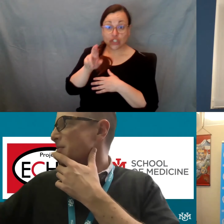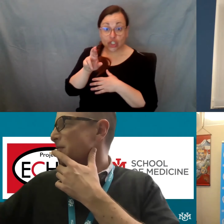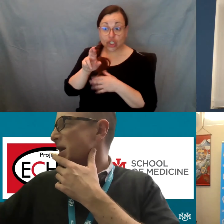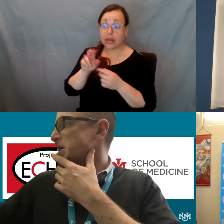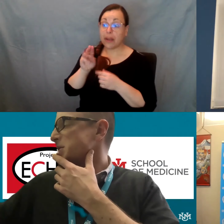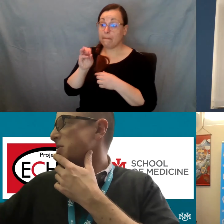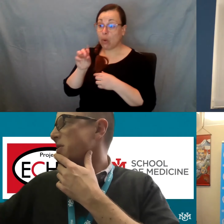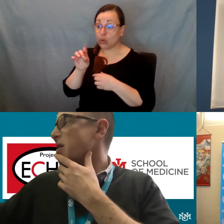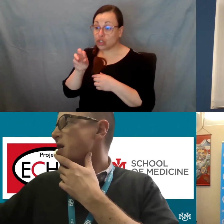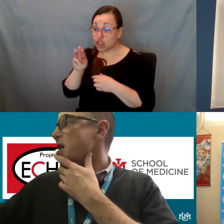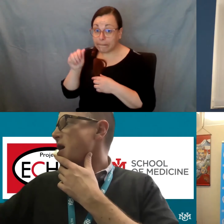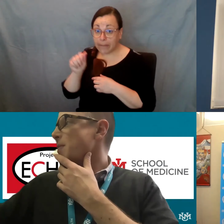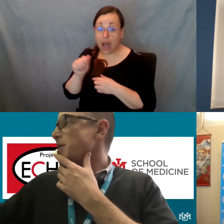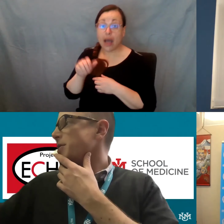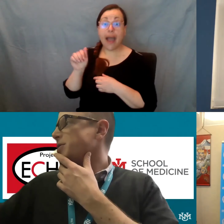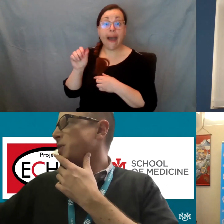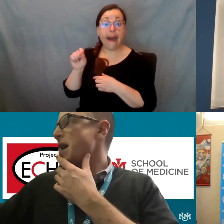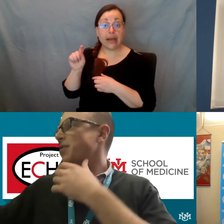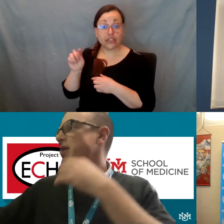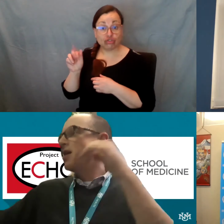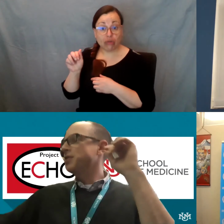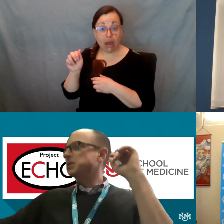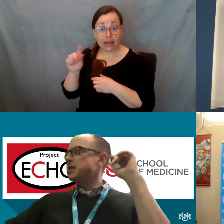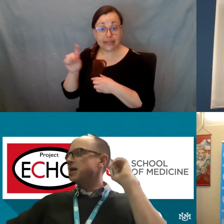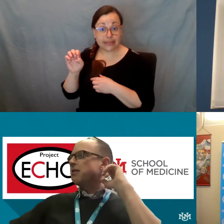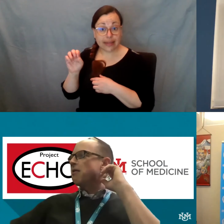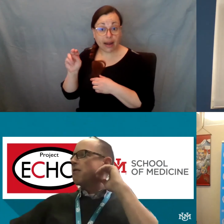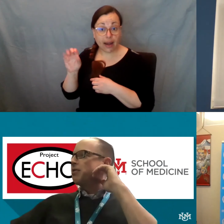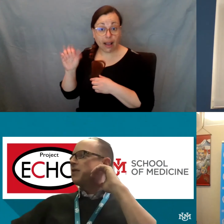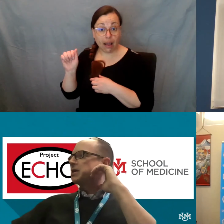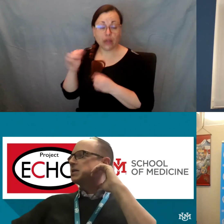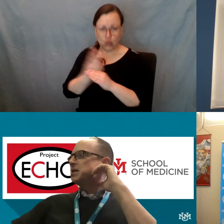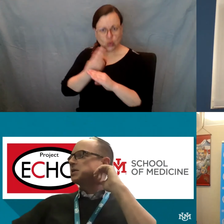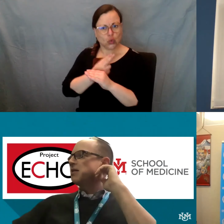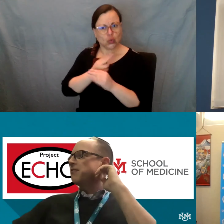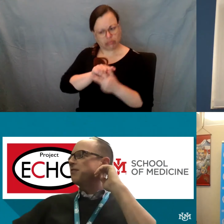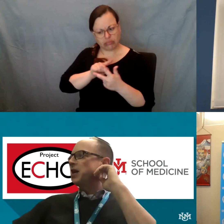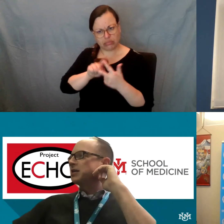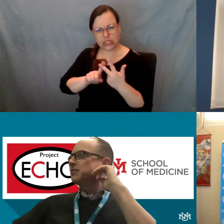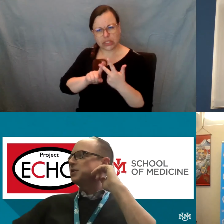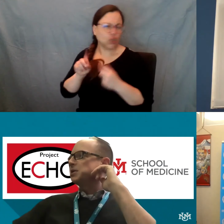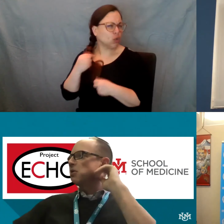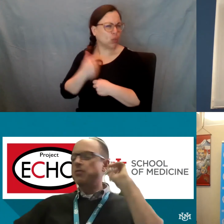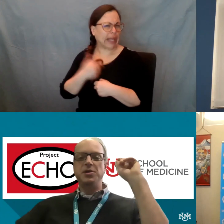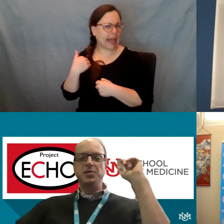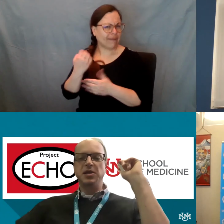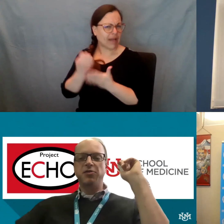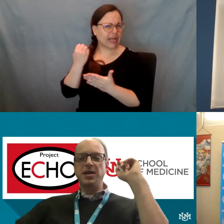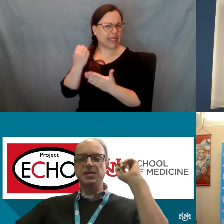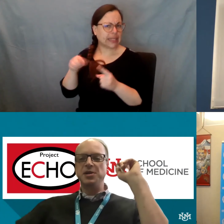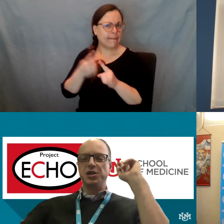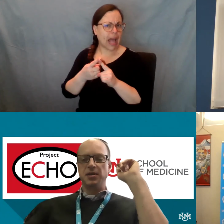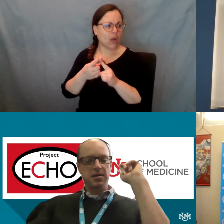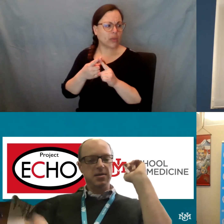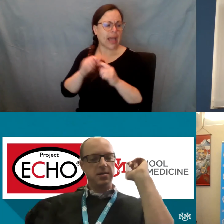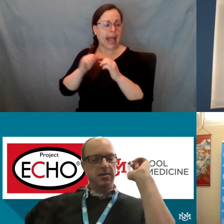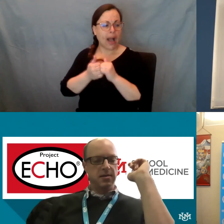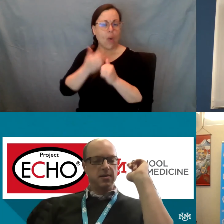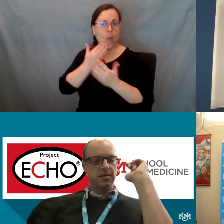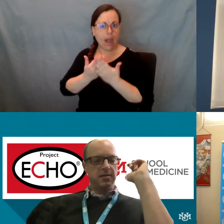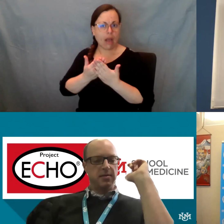AstraZeneca vaccines are, do we have any evidence yet on the vaccine's effectiveness on reducing transmission?